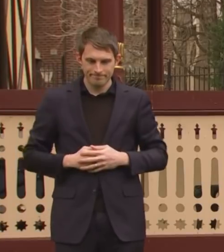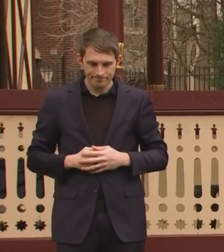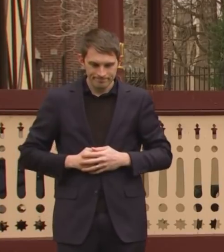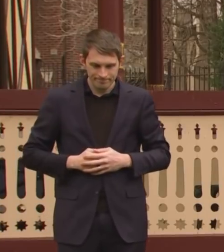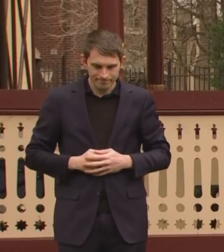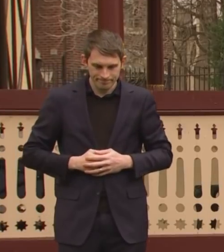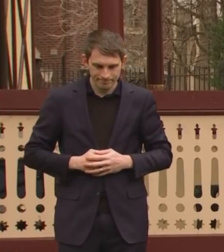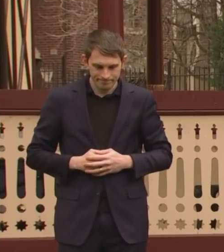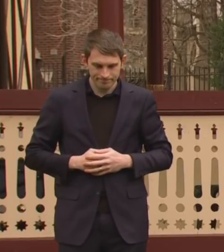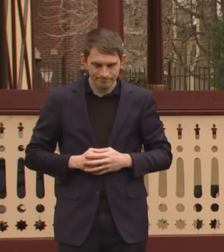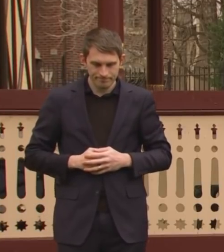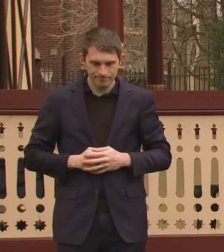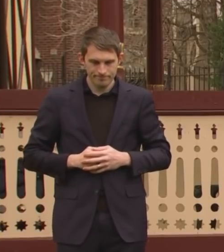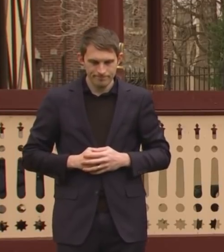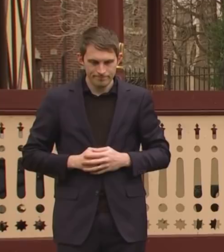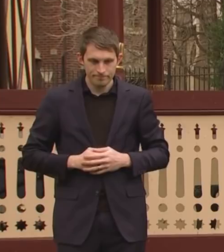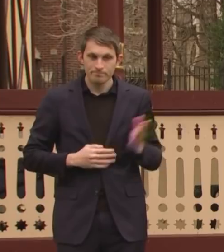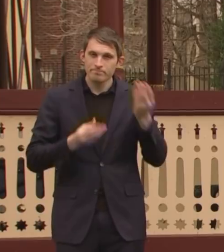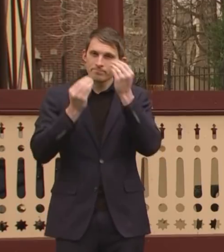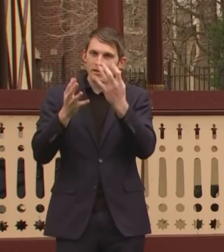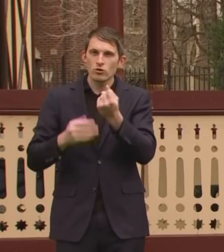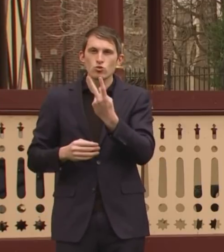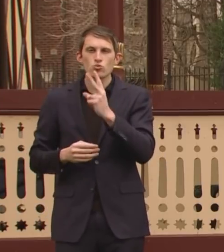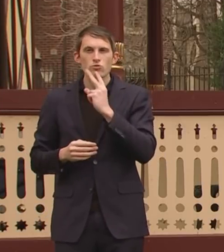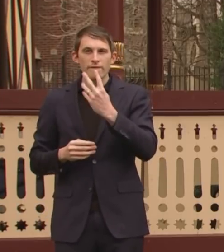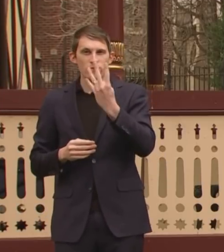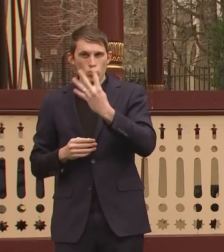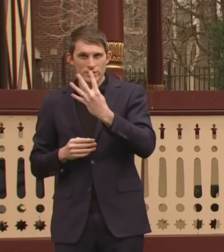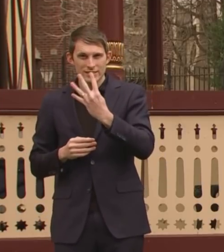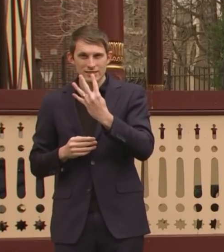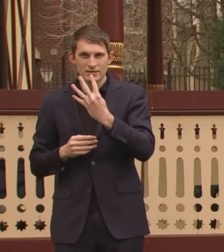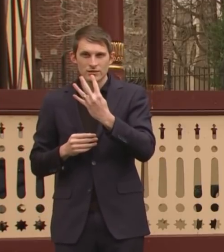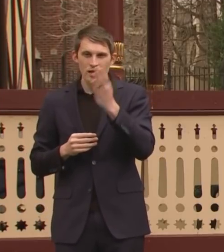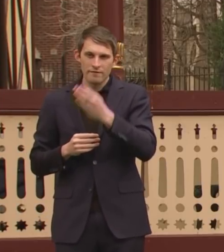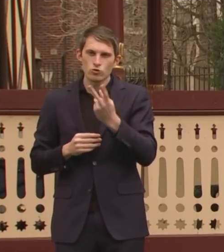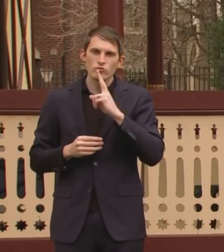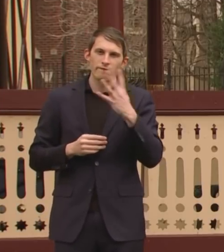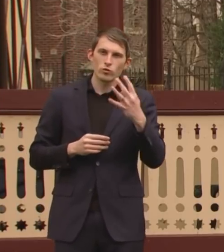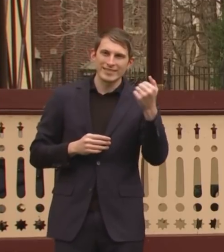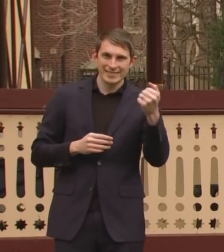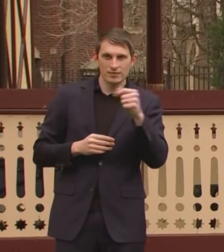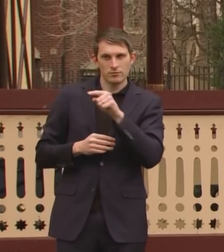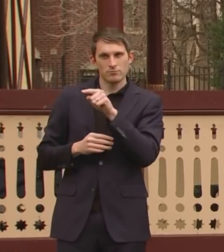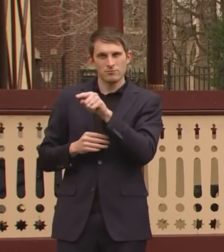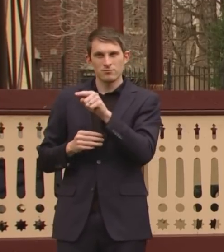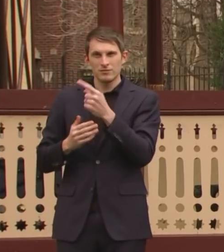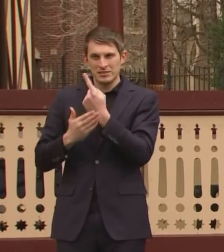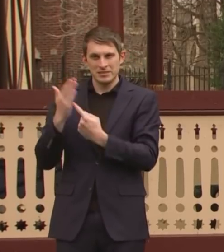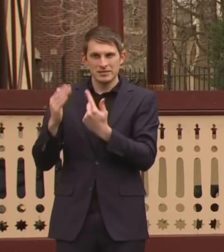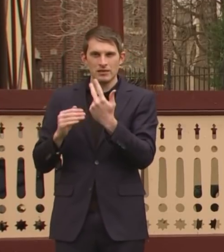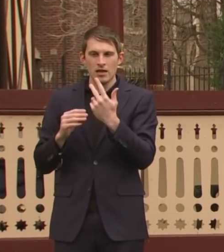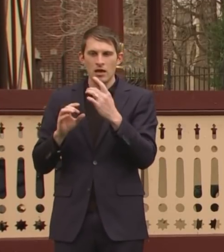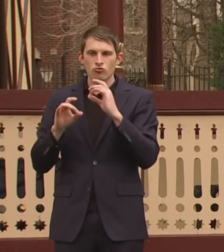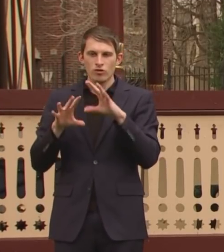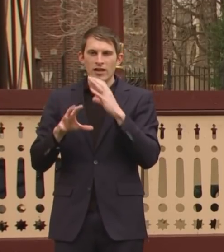Thank you, Premier. So 214 of today's 246 cases are in only 8 local government areas. There are